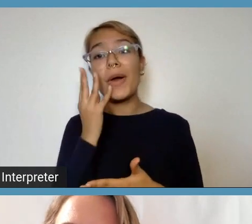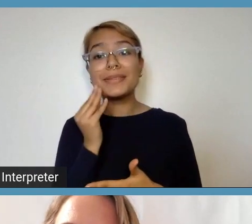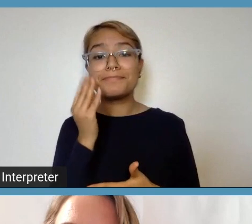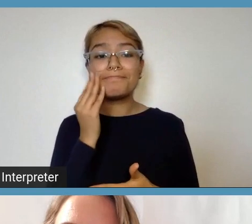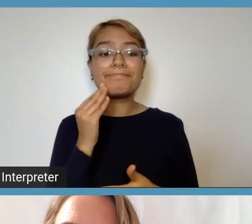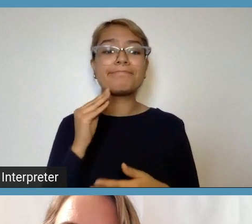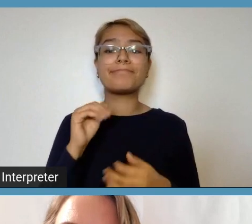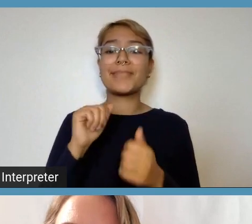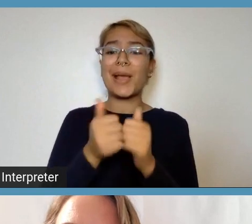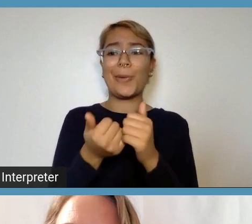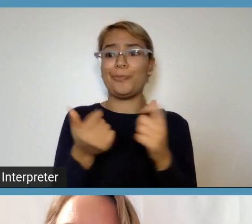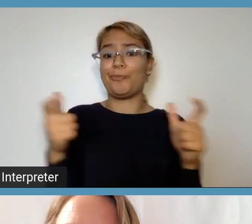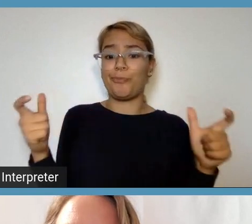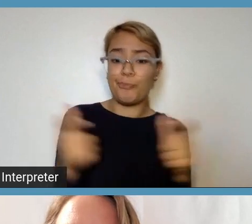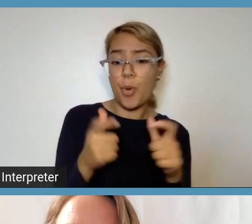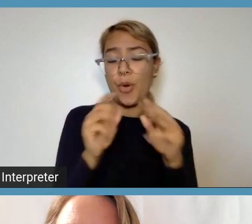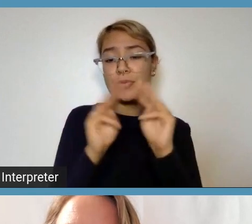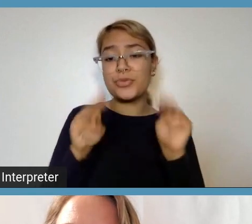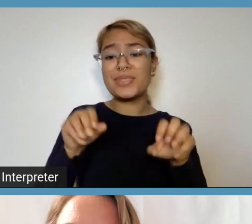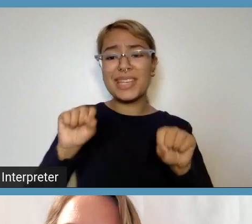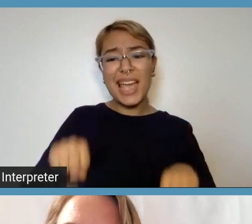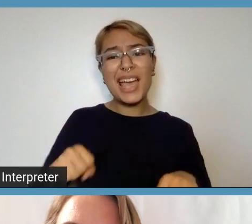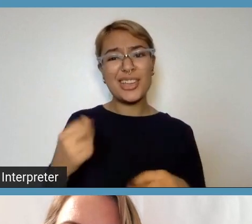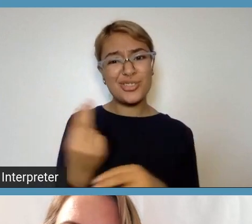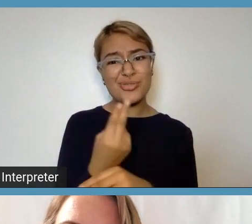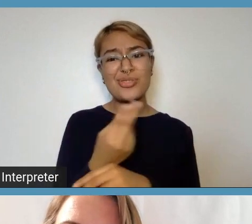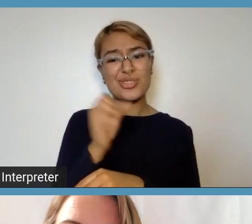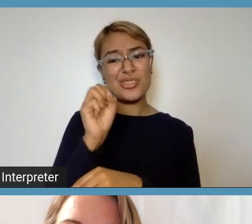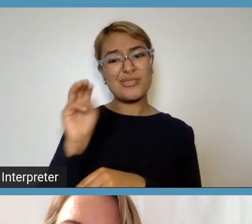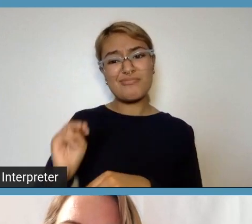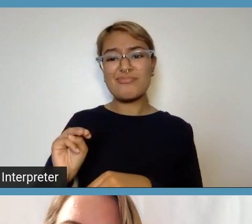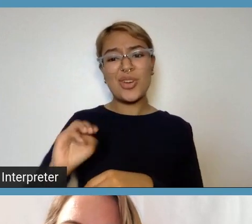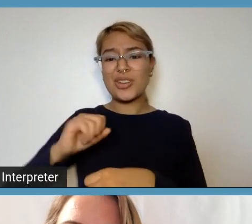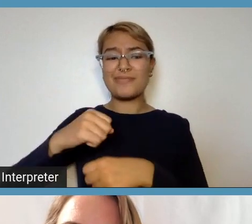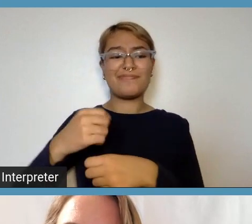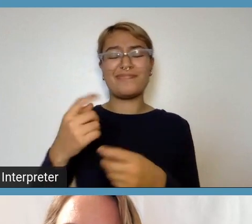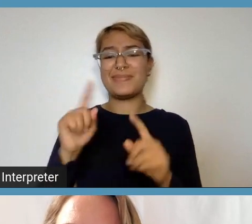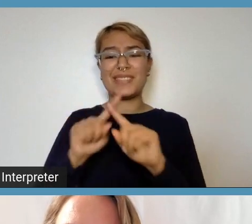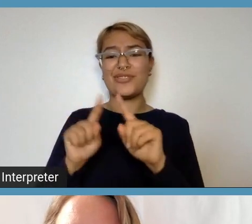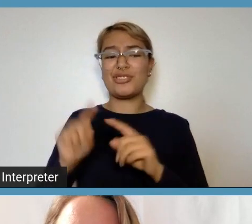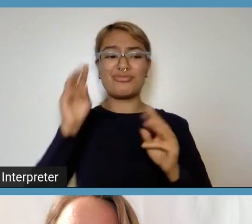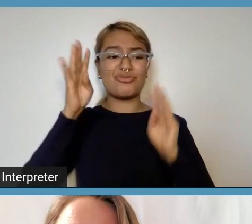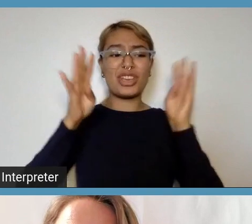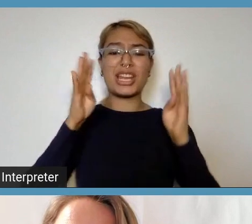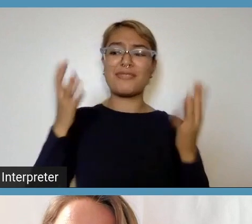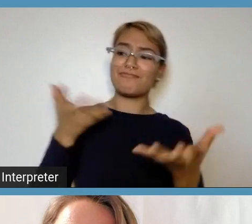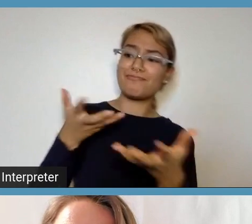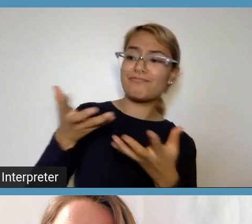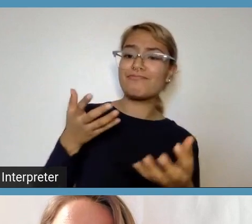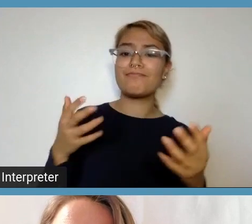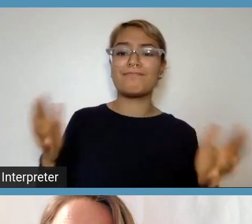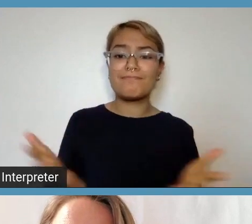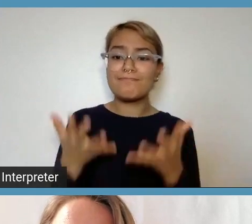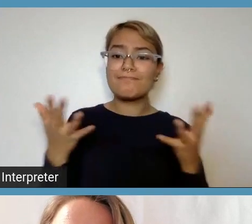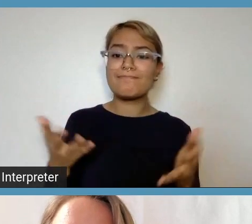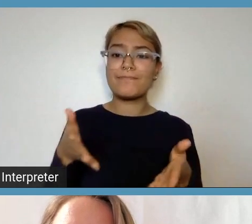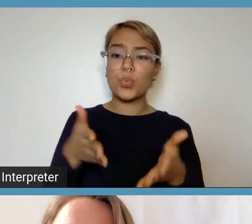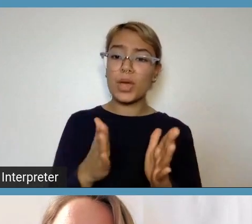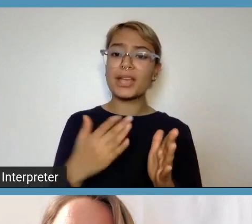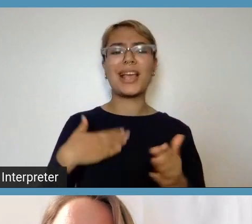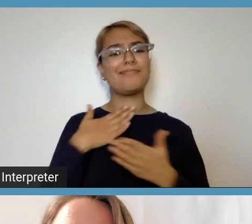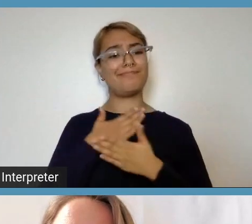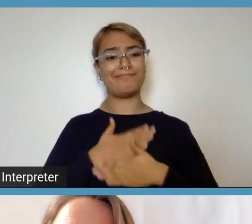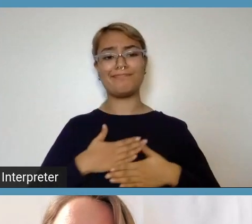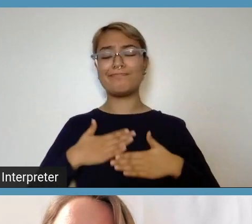on how small museums can use social media in these creative and engaging ways. Really appreciate it. And